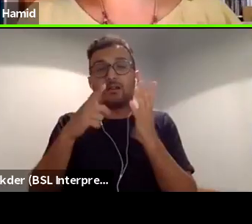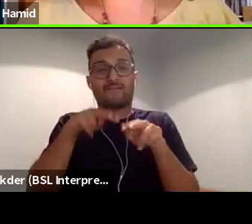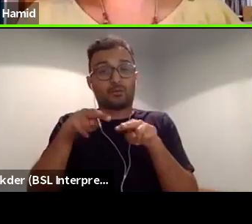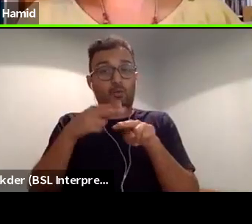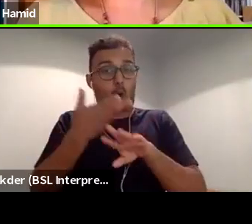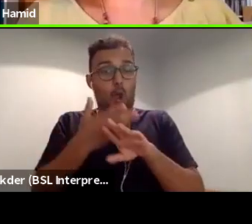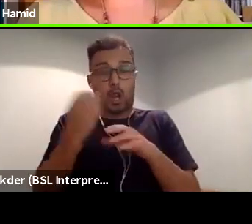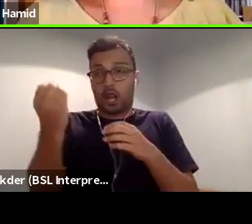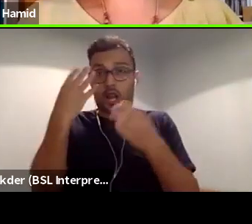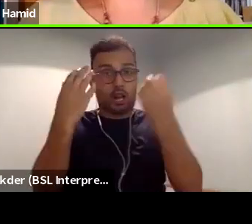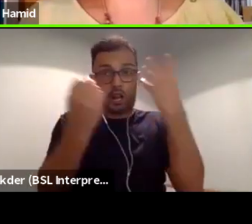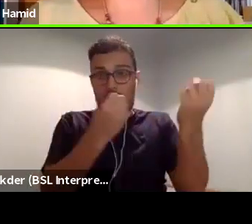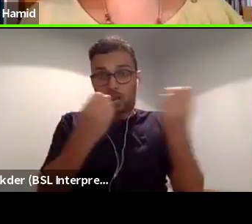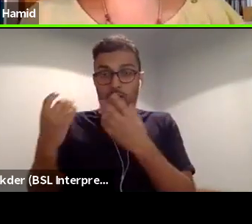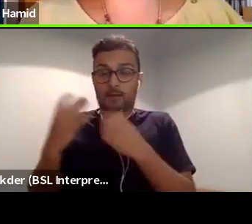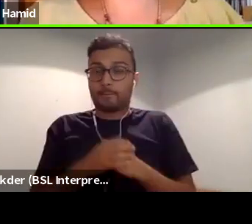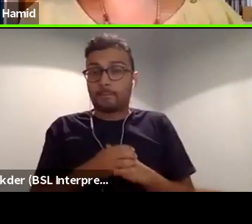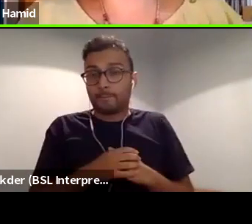please.